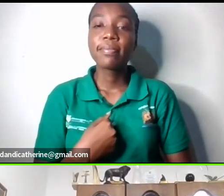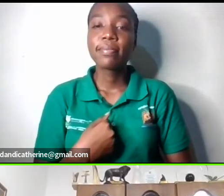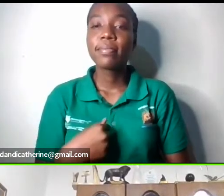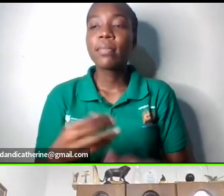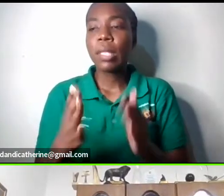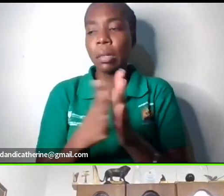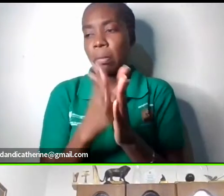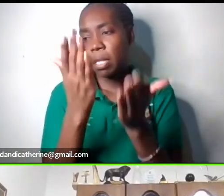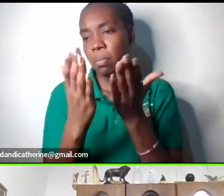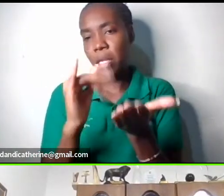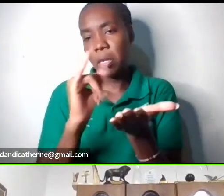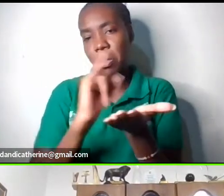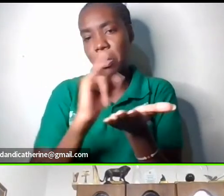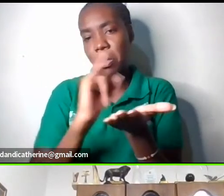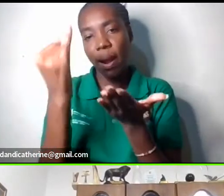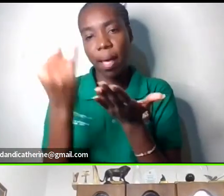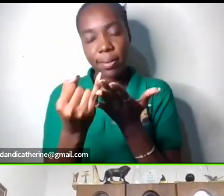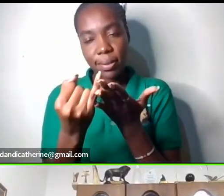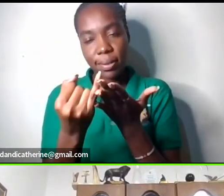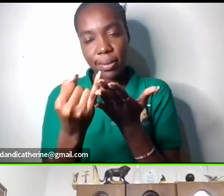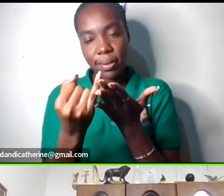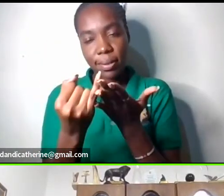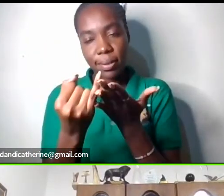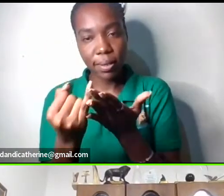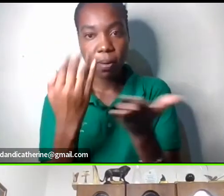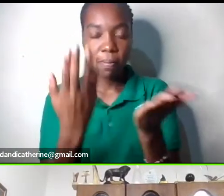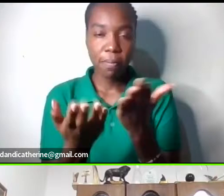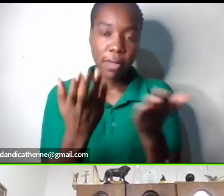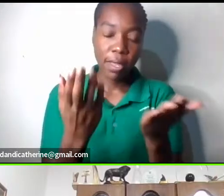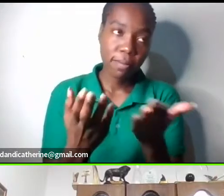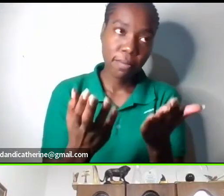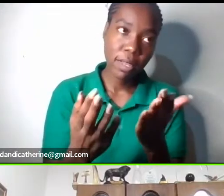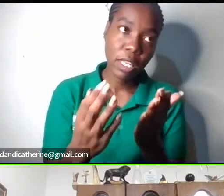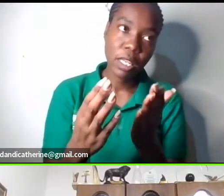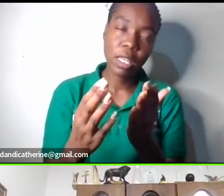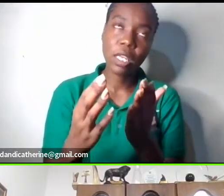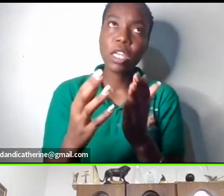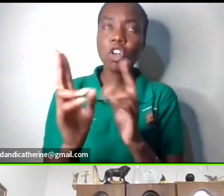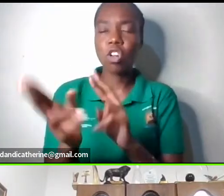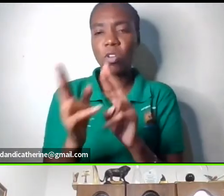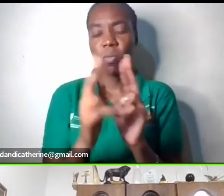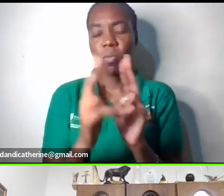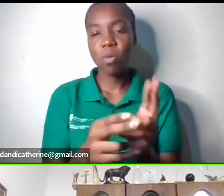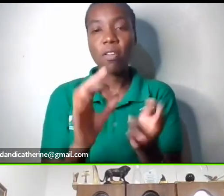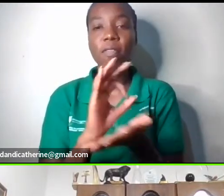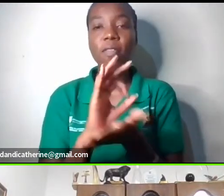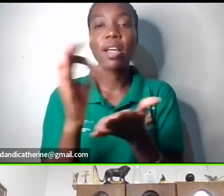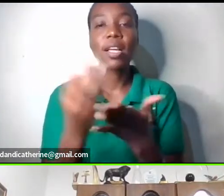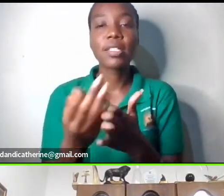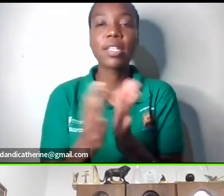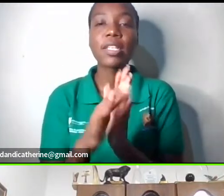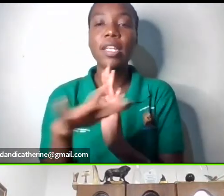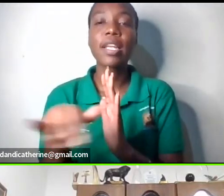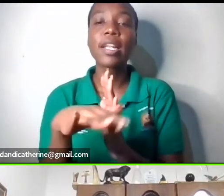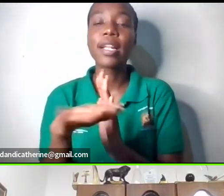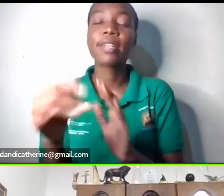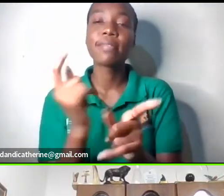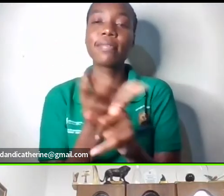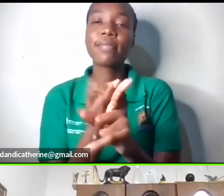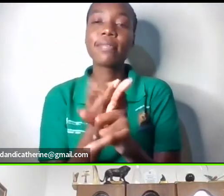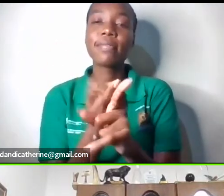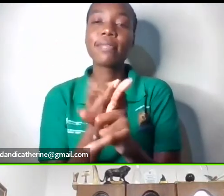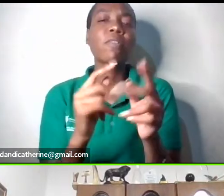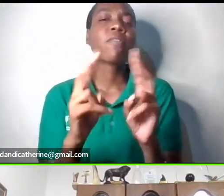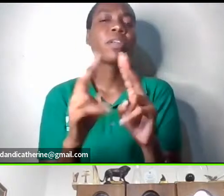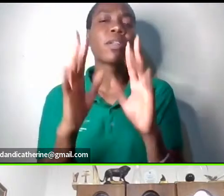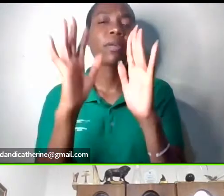could be in mutual funds and other areas. And to me, it is important to encourage that